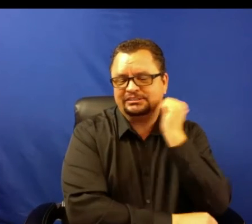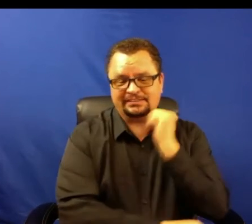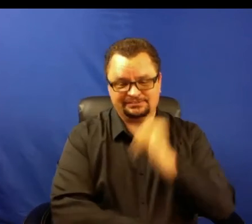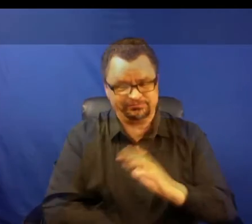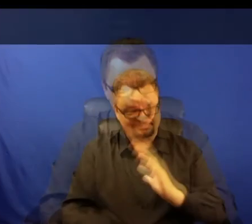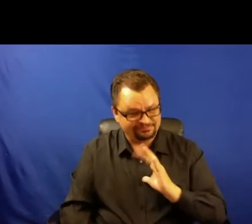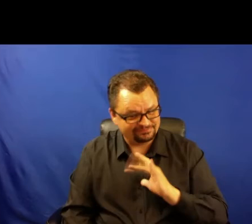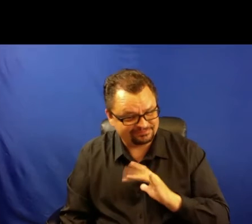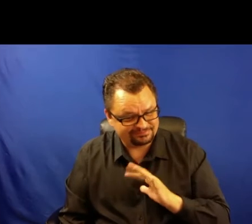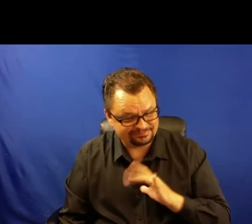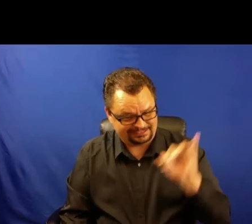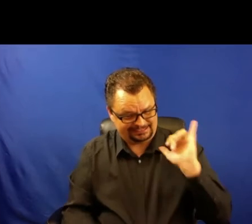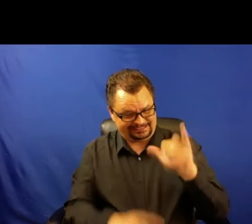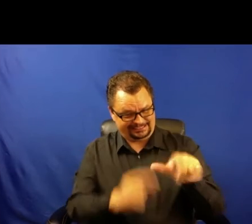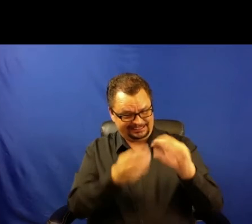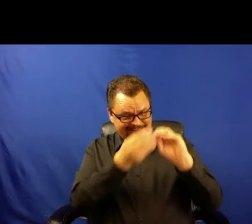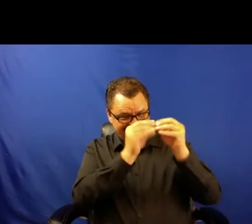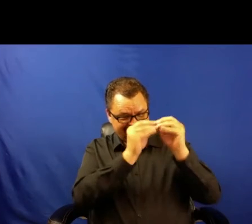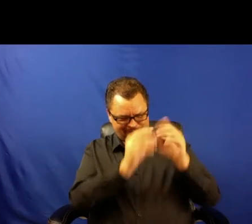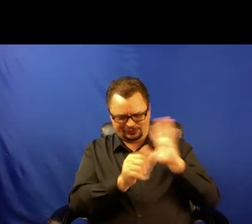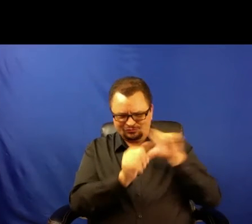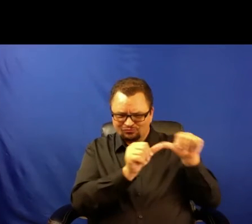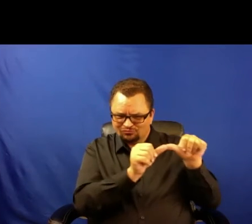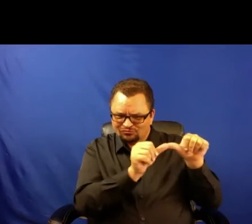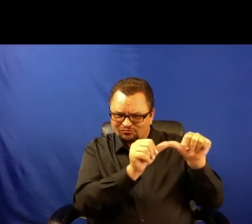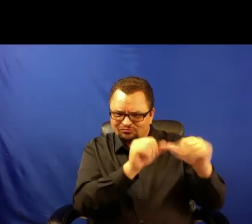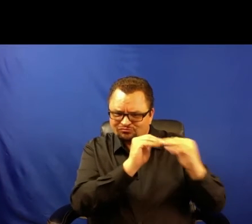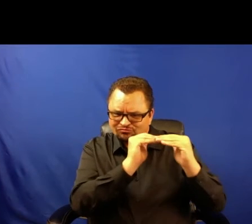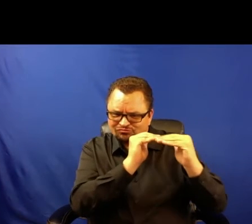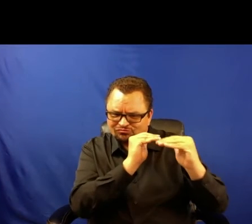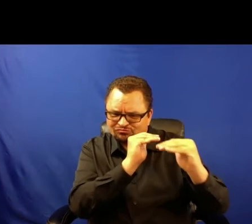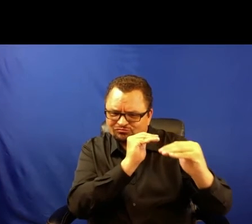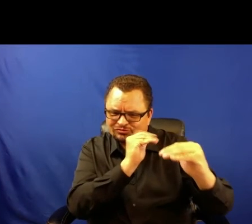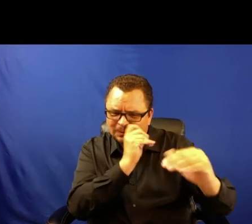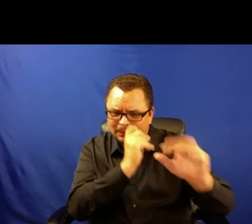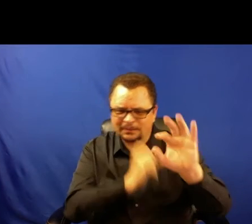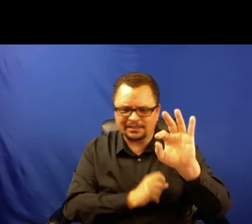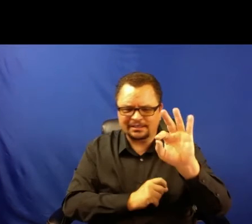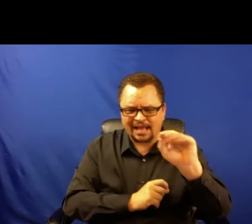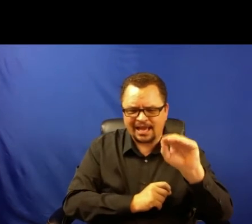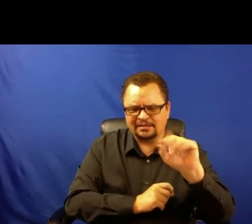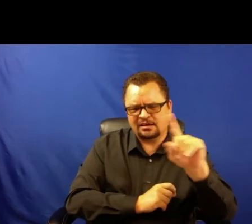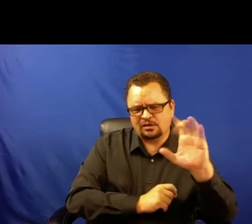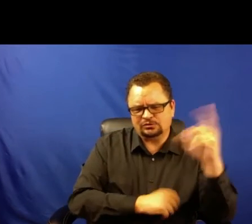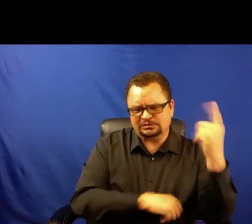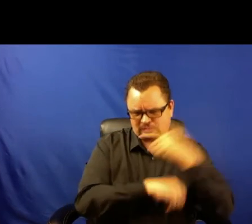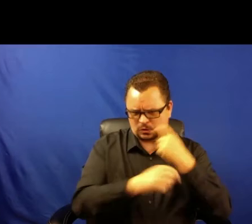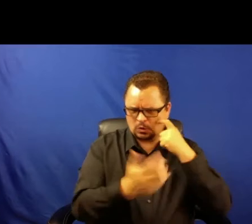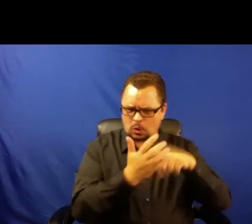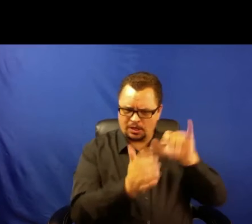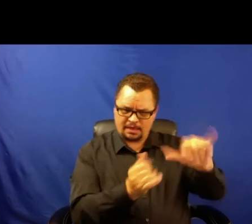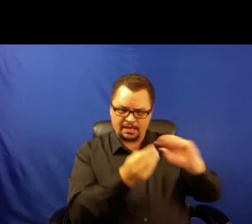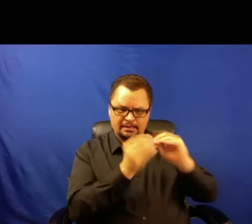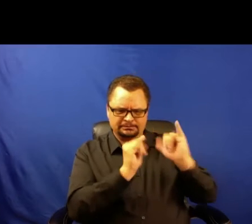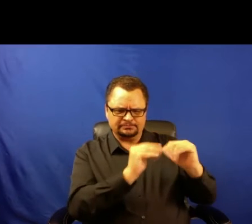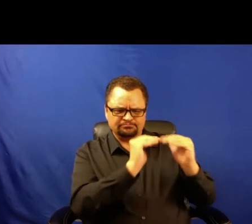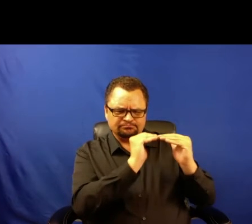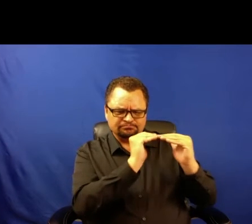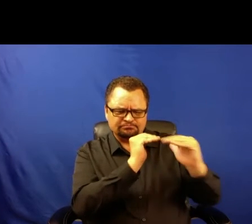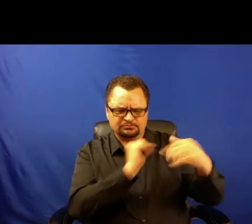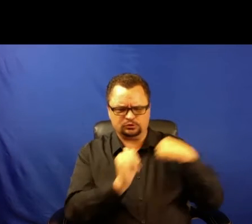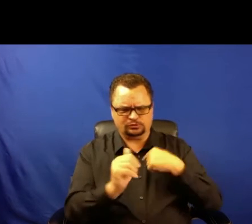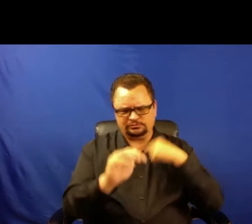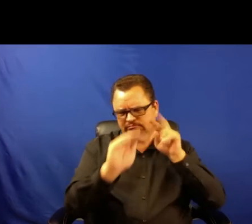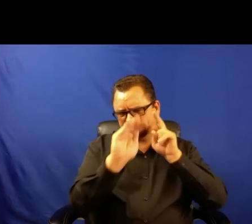days. We predict that the military, federal-based, as well as the employee-based mandates or